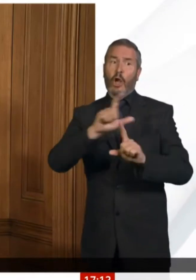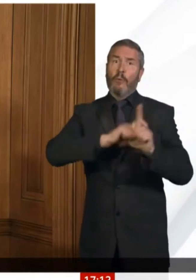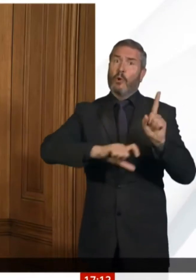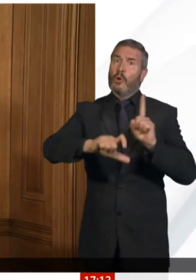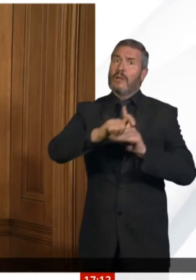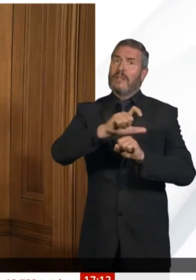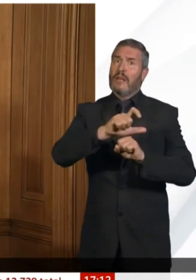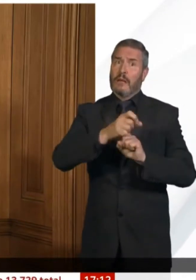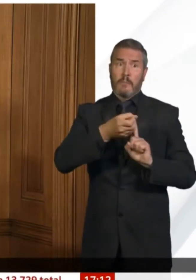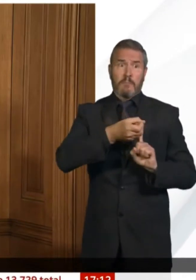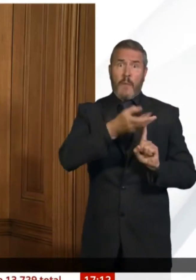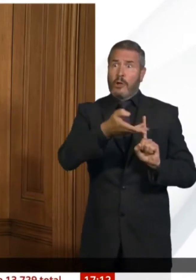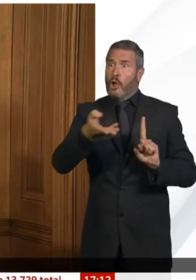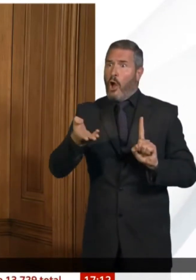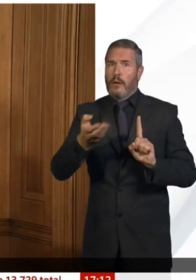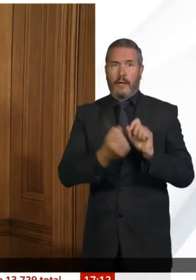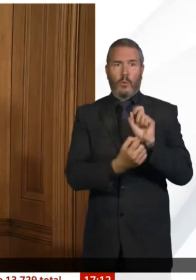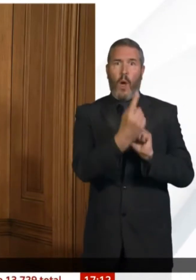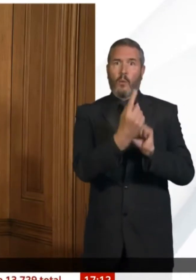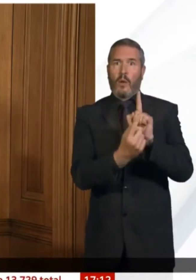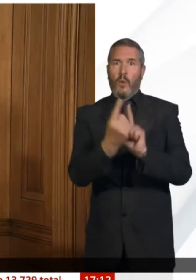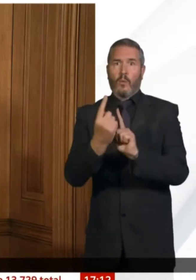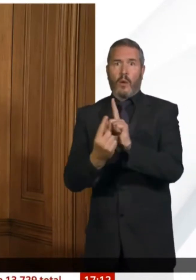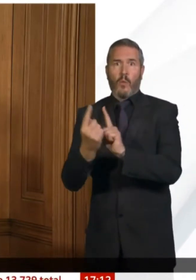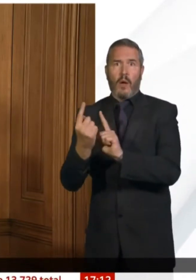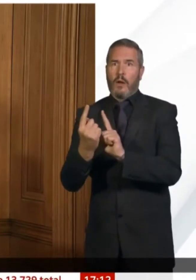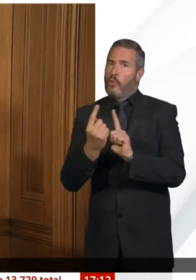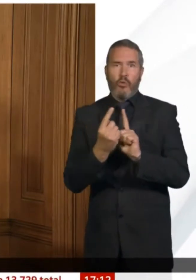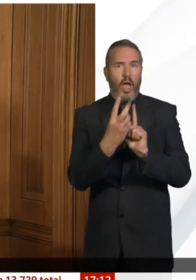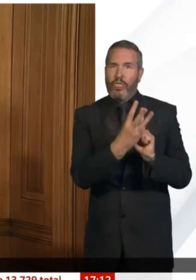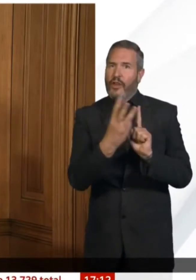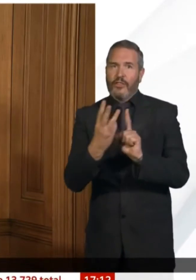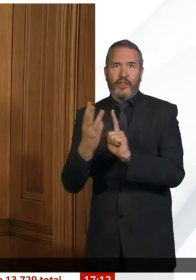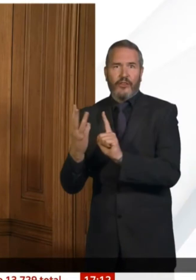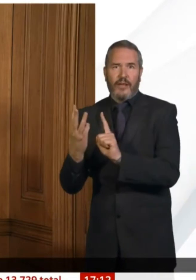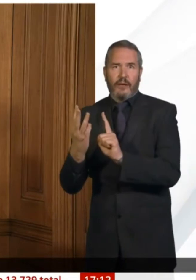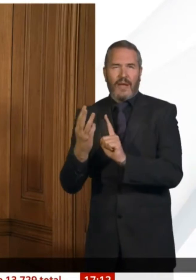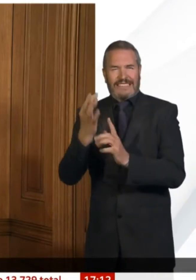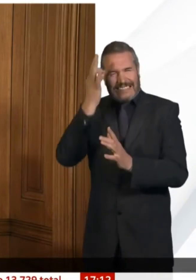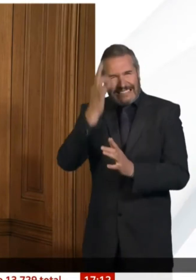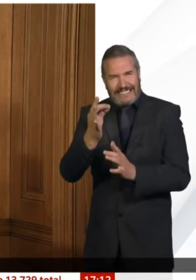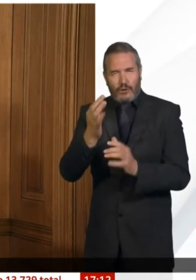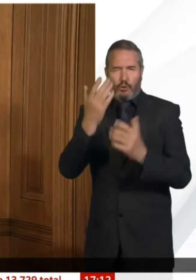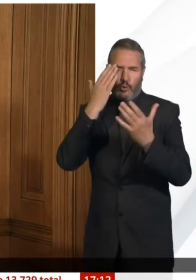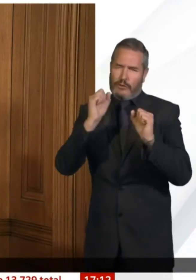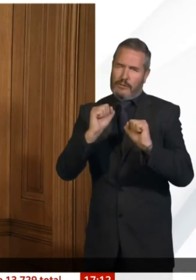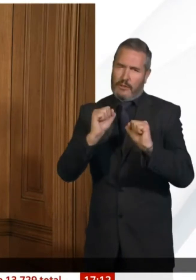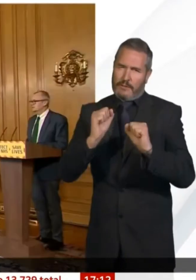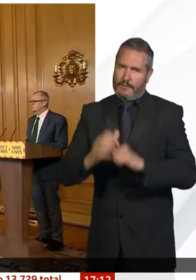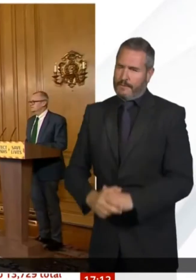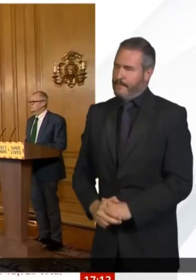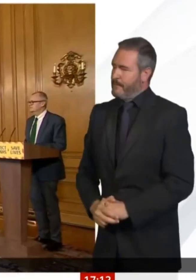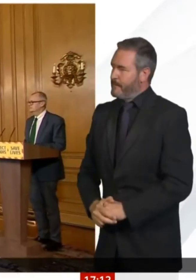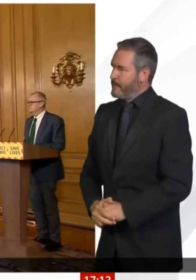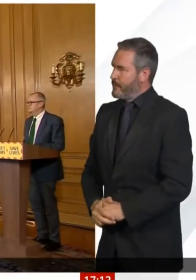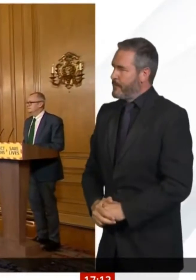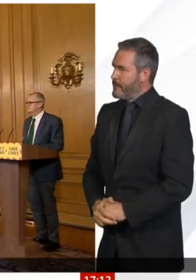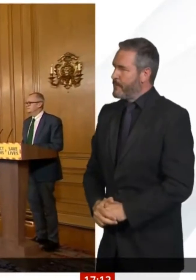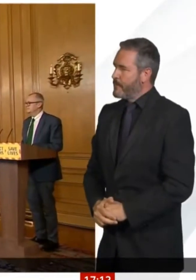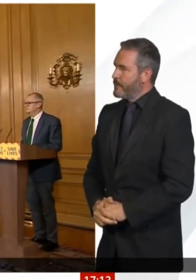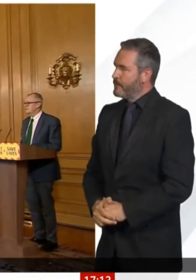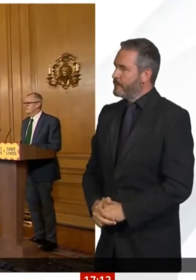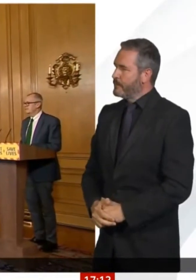But overall, the R is below 1, but we can't say by how much. Next slide, please.